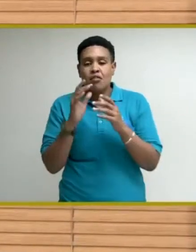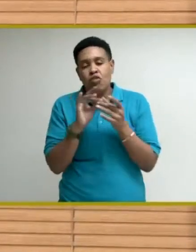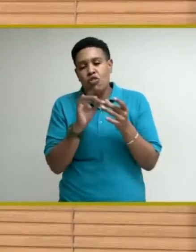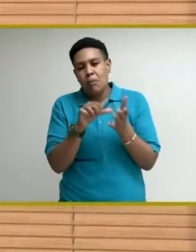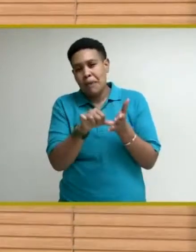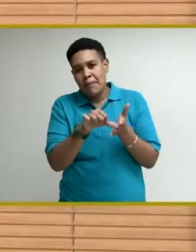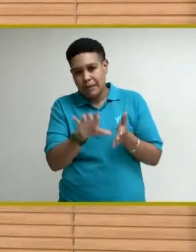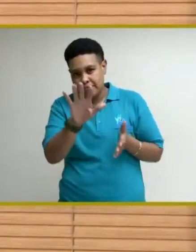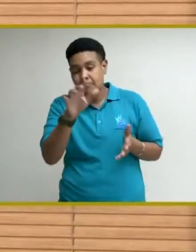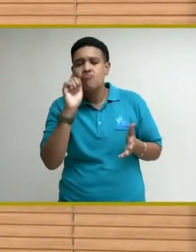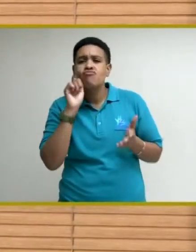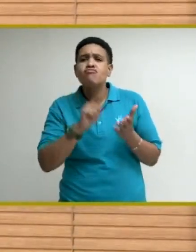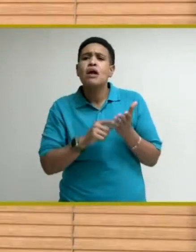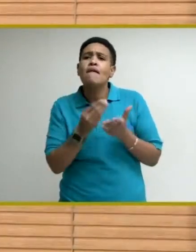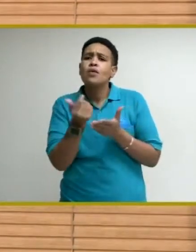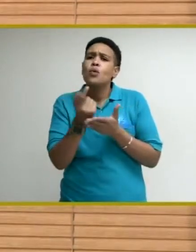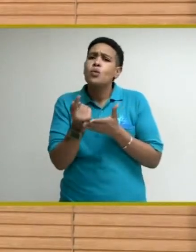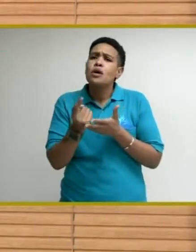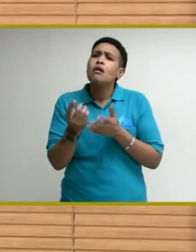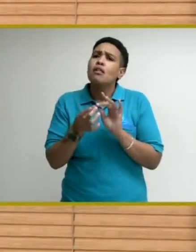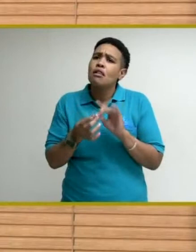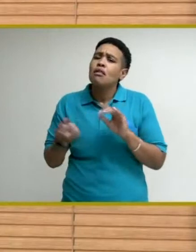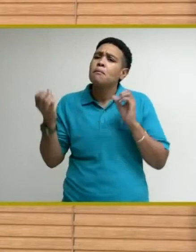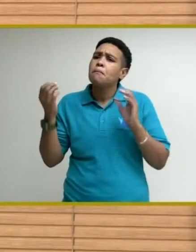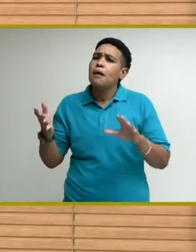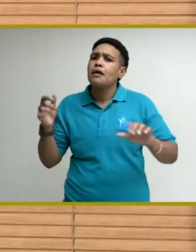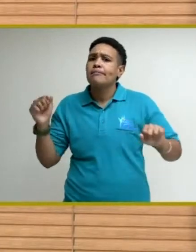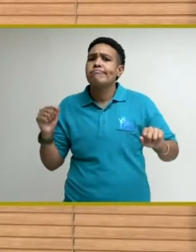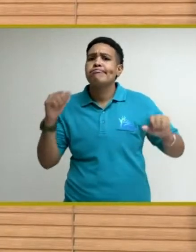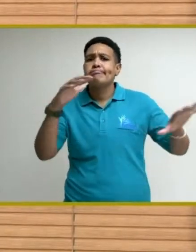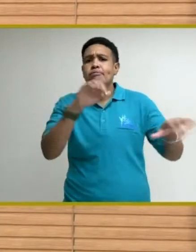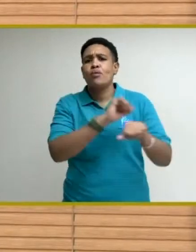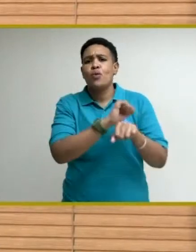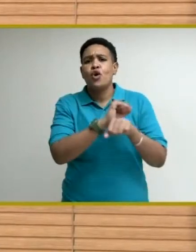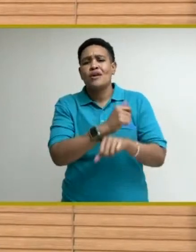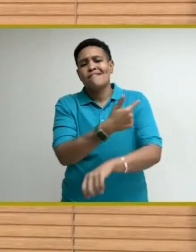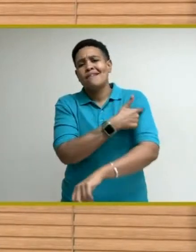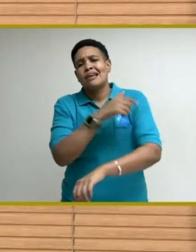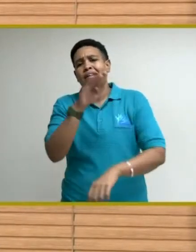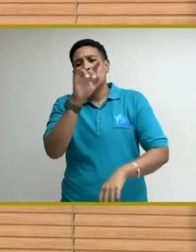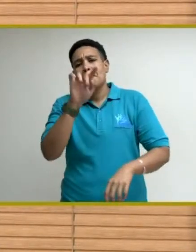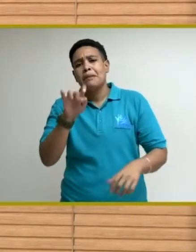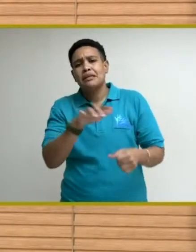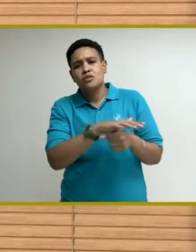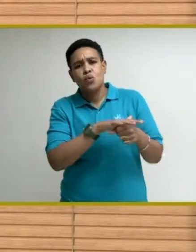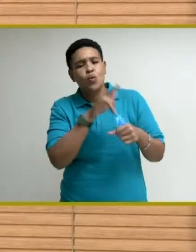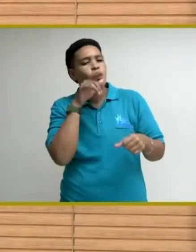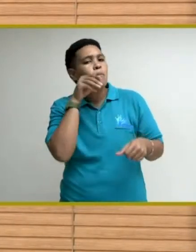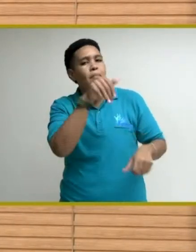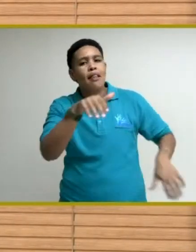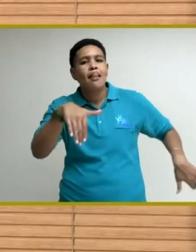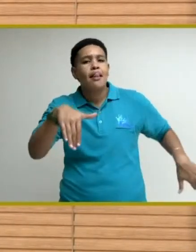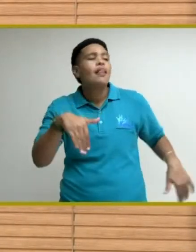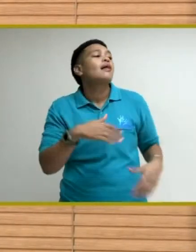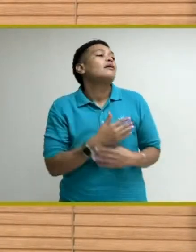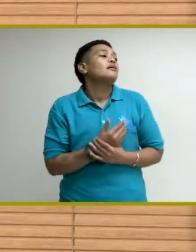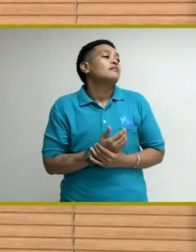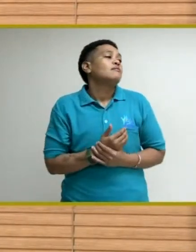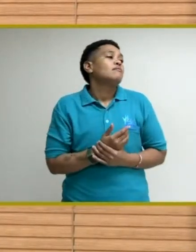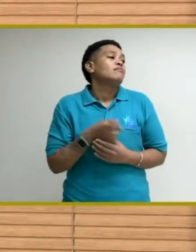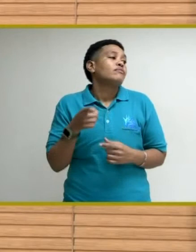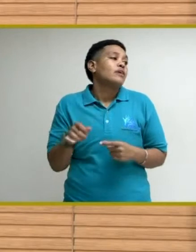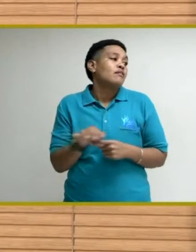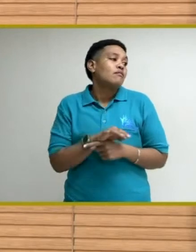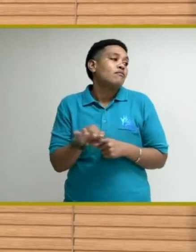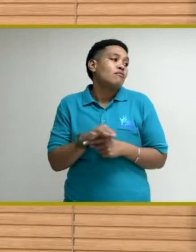the workers at the vaccination blitz sites that have not been paid. And this is a function